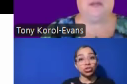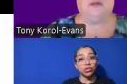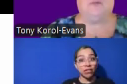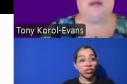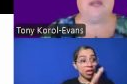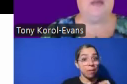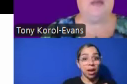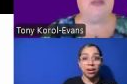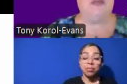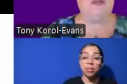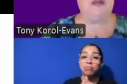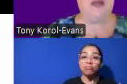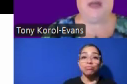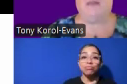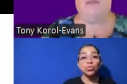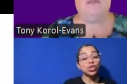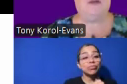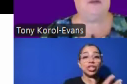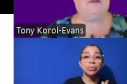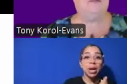working, right? And the